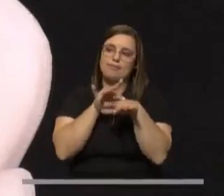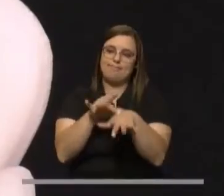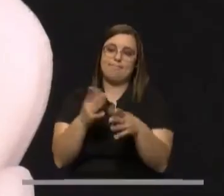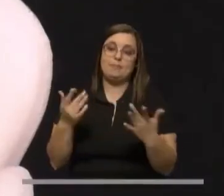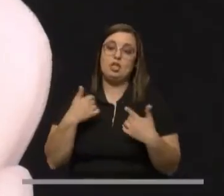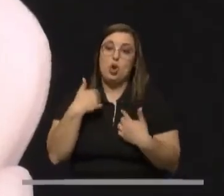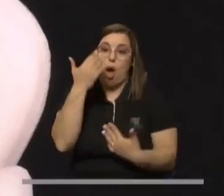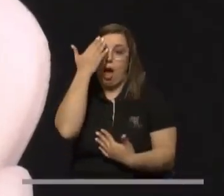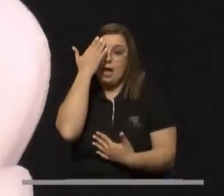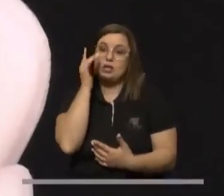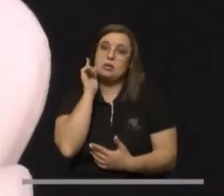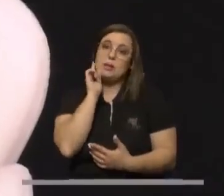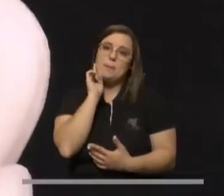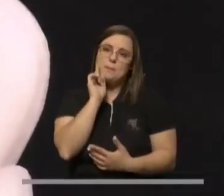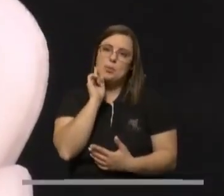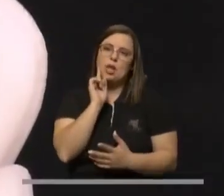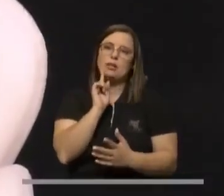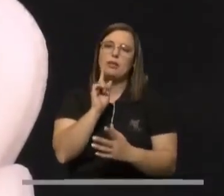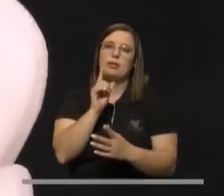And